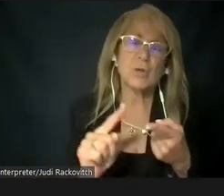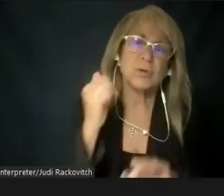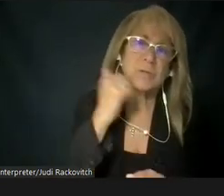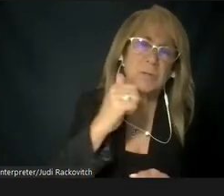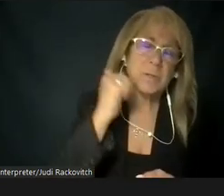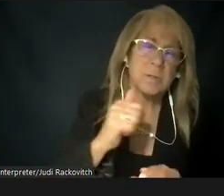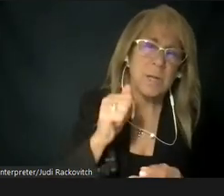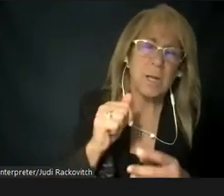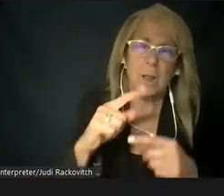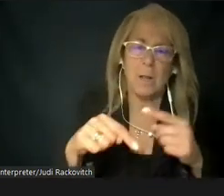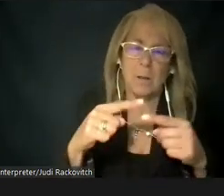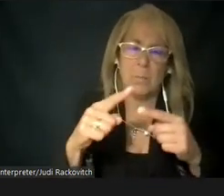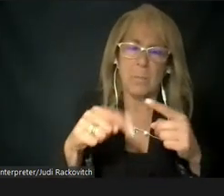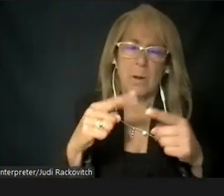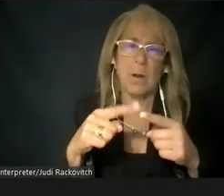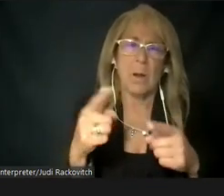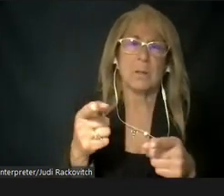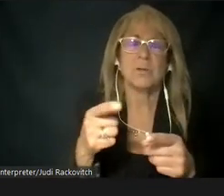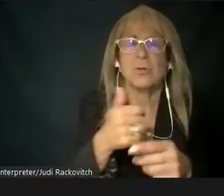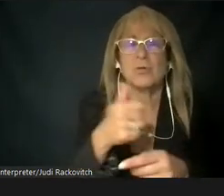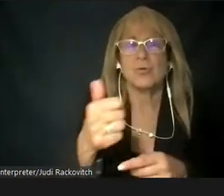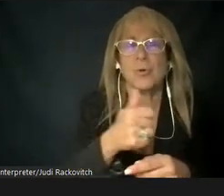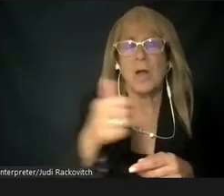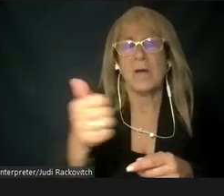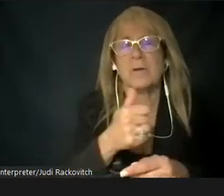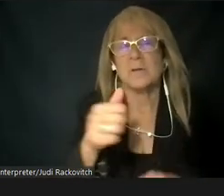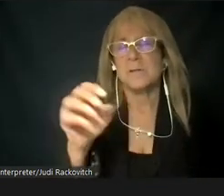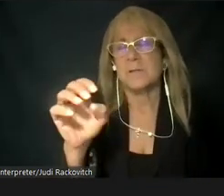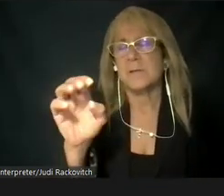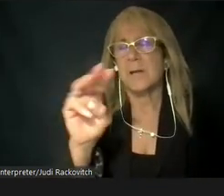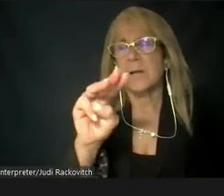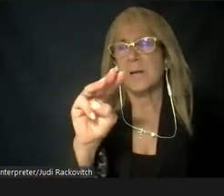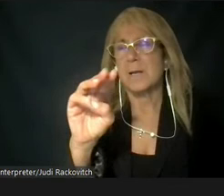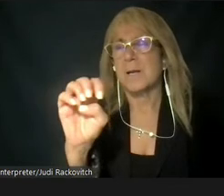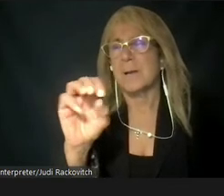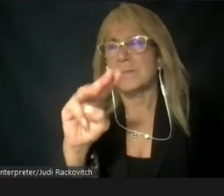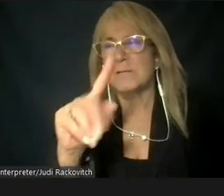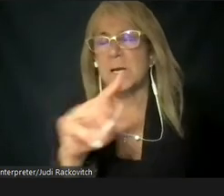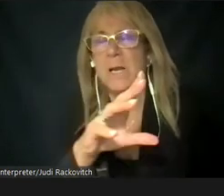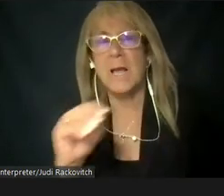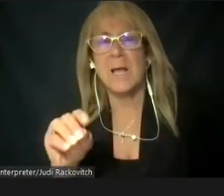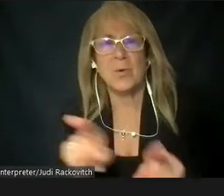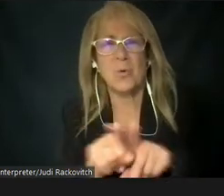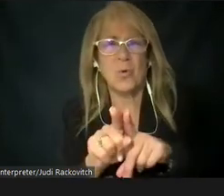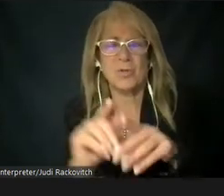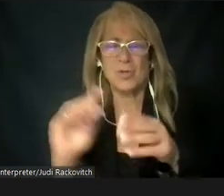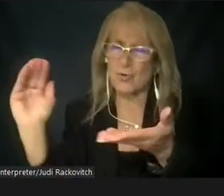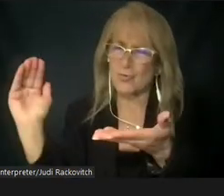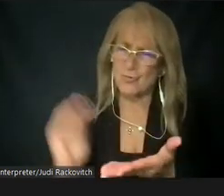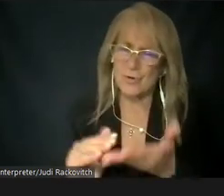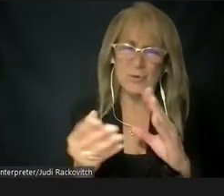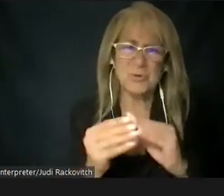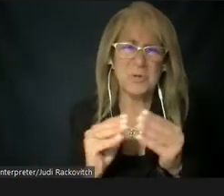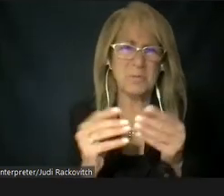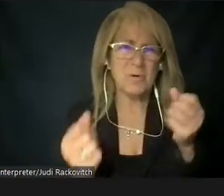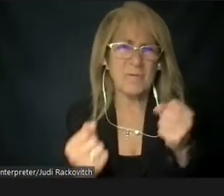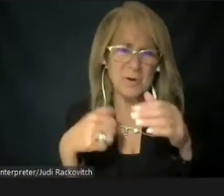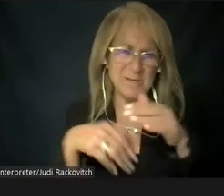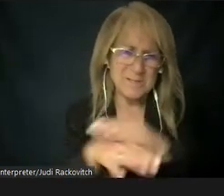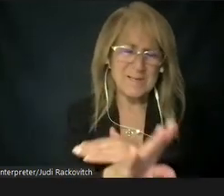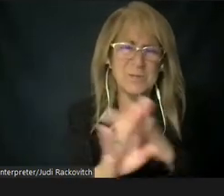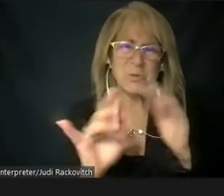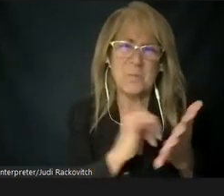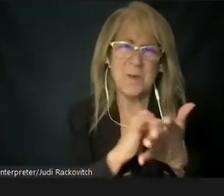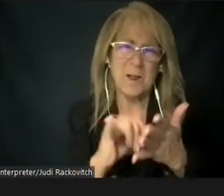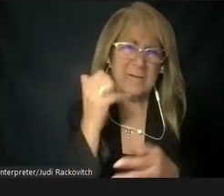VMT, within the Manhattan Central Business District. Reduce the number of vehicles entering the Manhattan Central Business District each day. Create a funding source